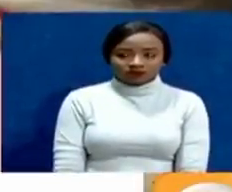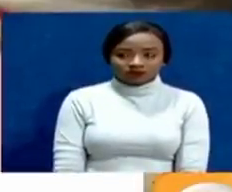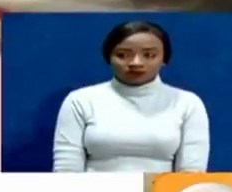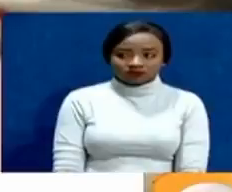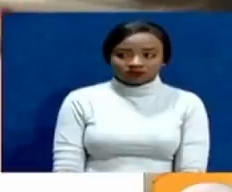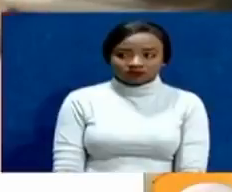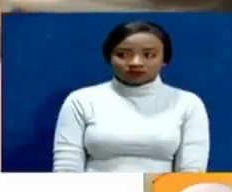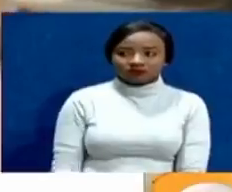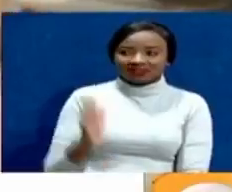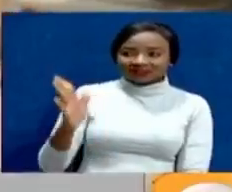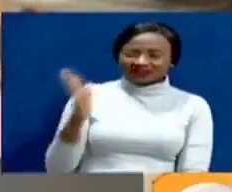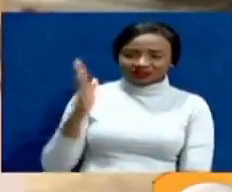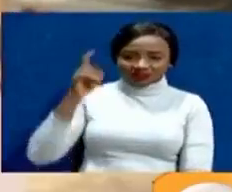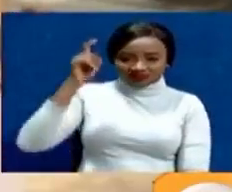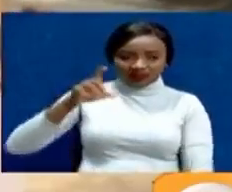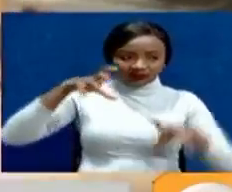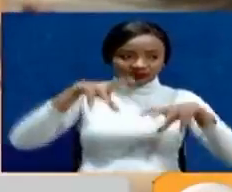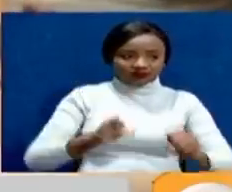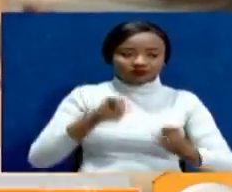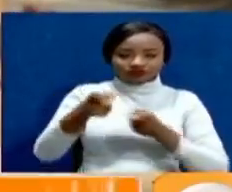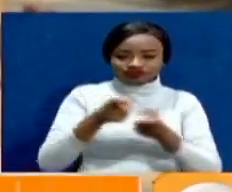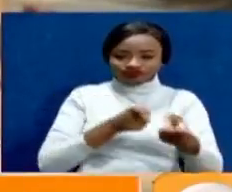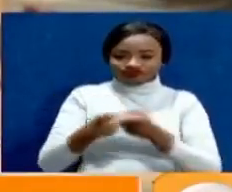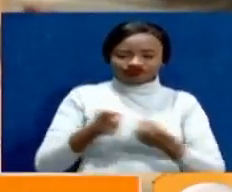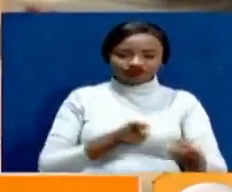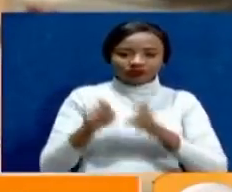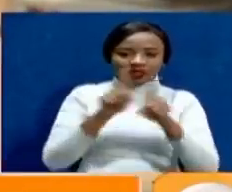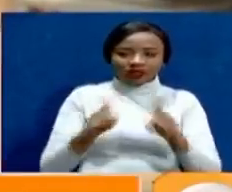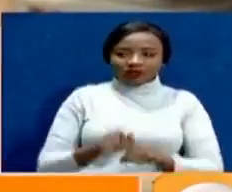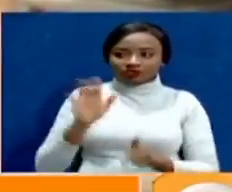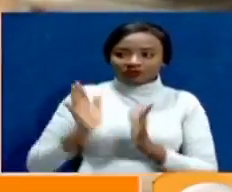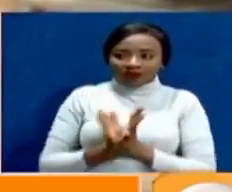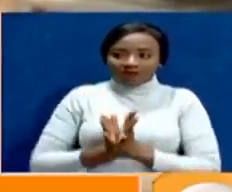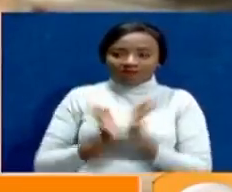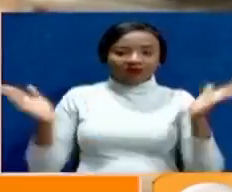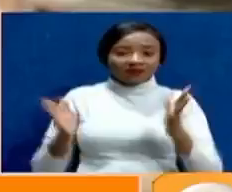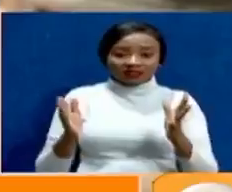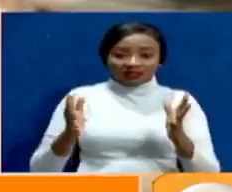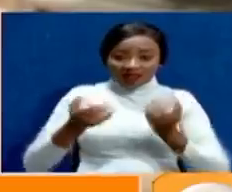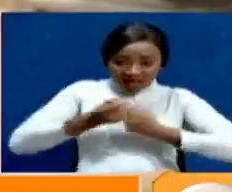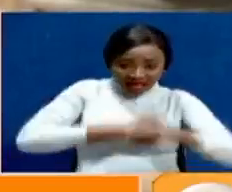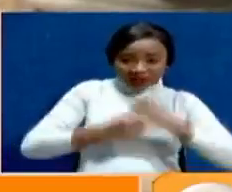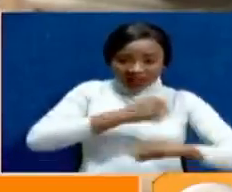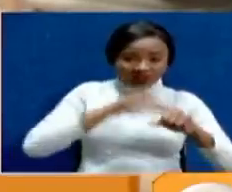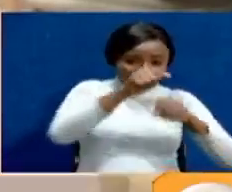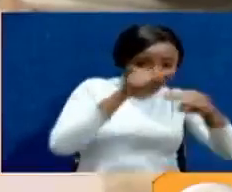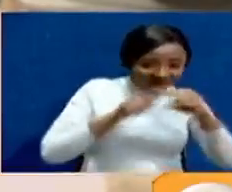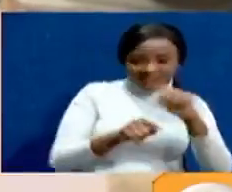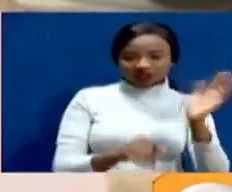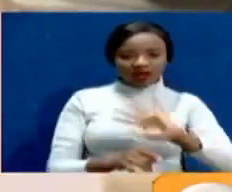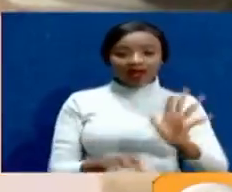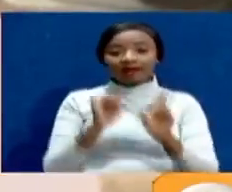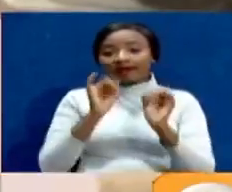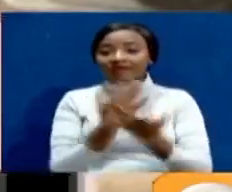The security should take charge and take the public should not take the security in their own hands, so they should apprehend